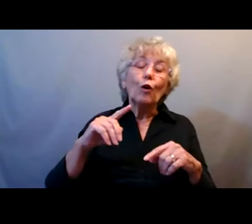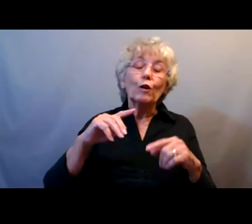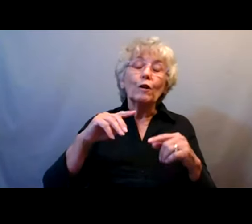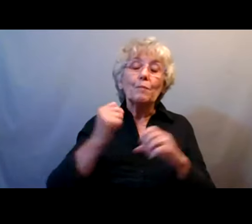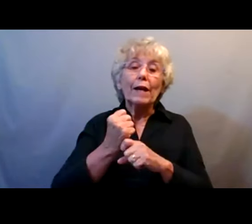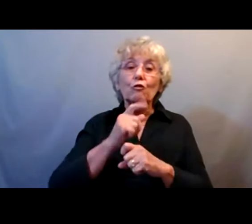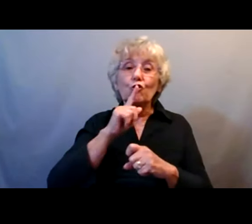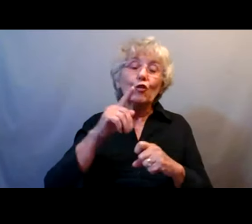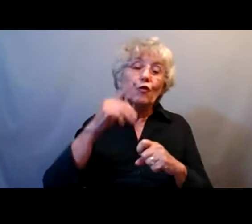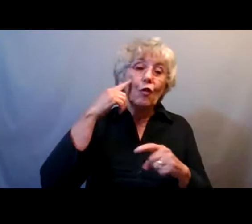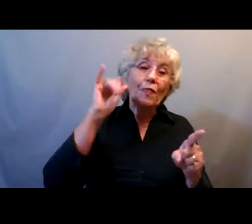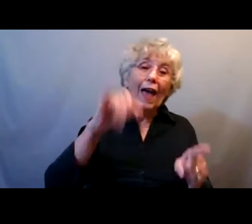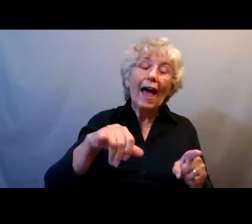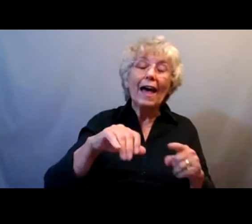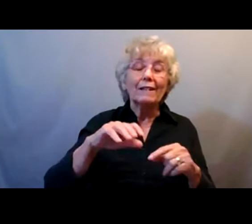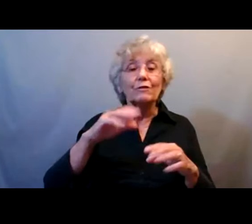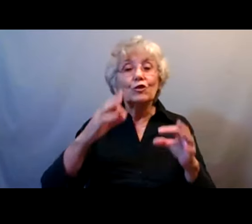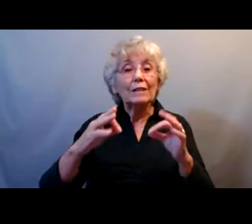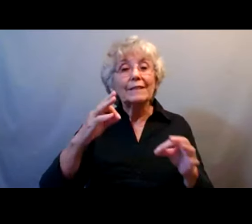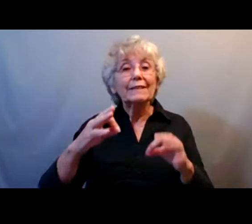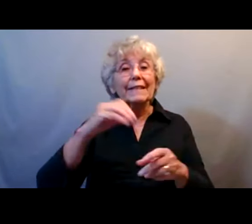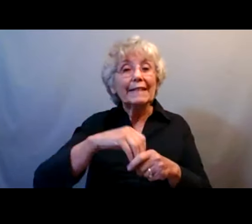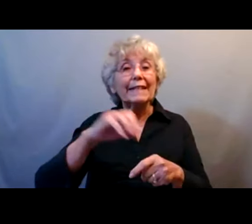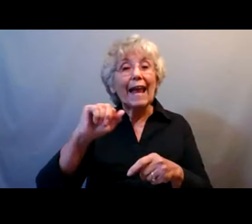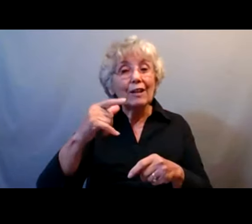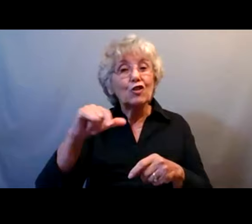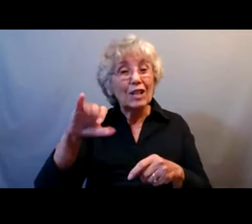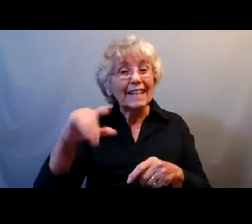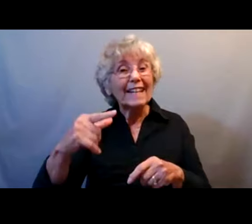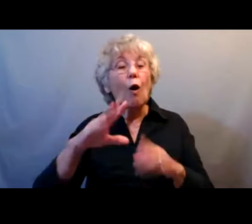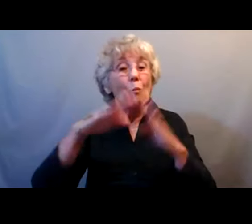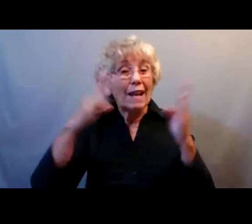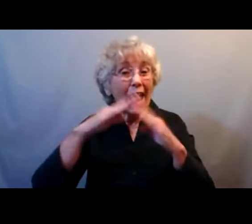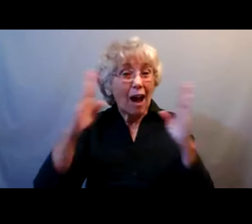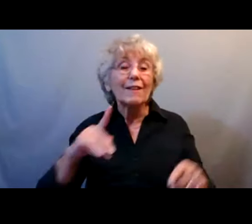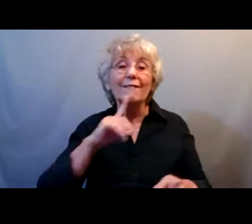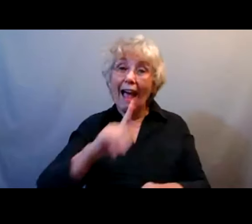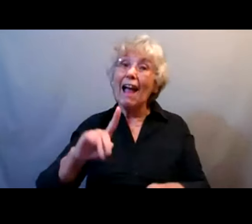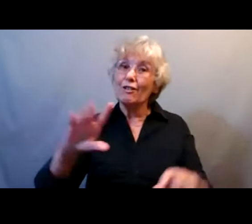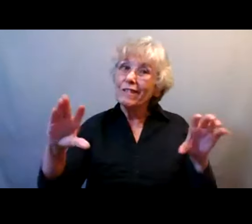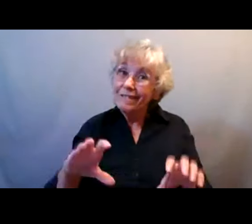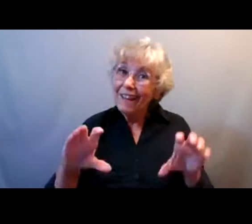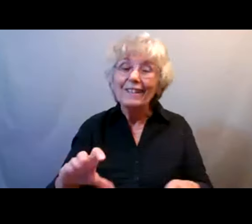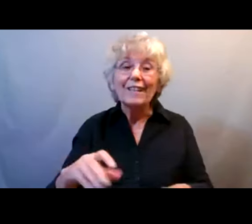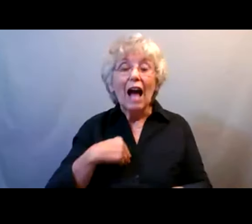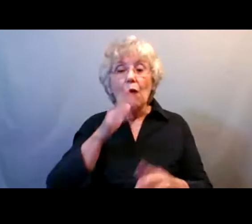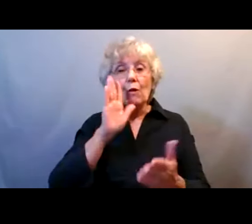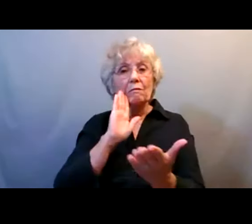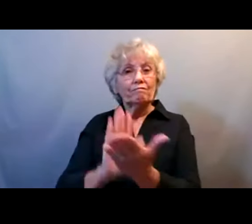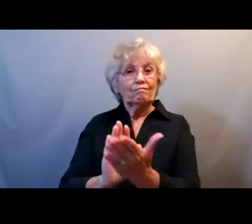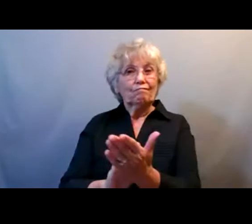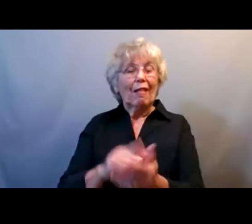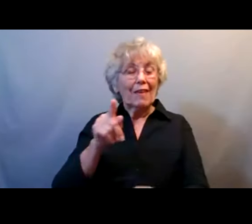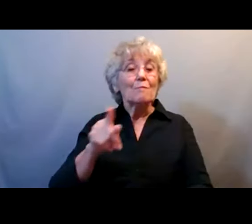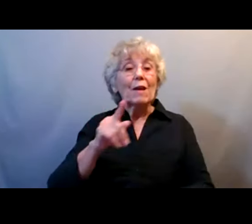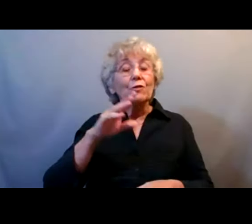and Open House and SAGE and a few other groups have worked on. And really, Justice and Aging gets most of the credit. I will give it to them. And so if